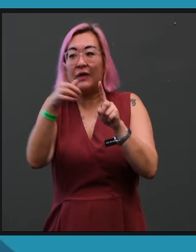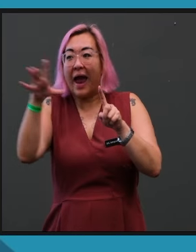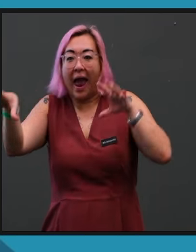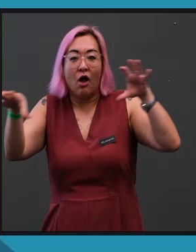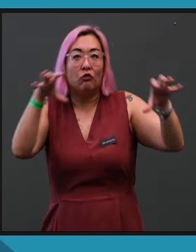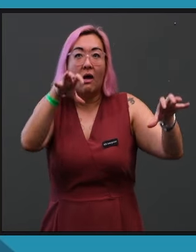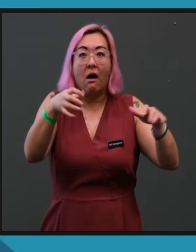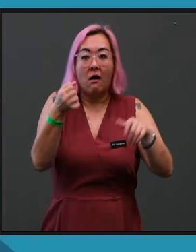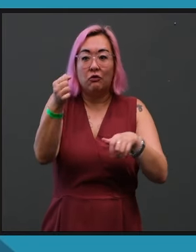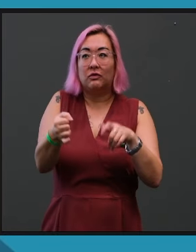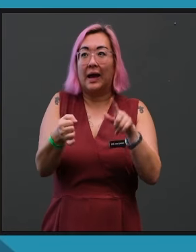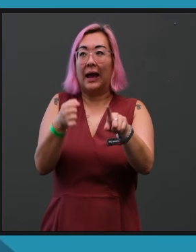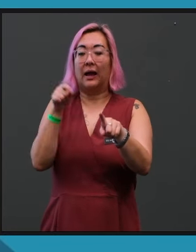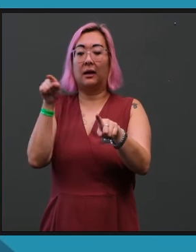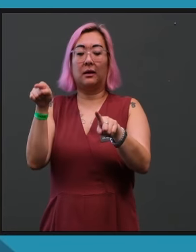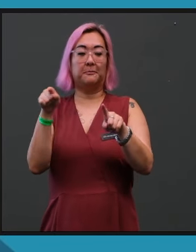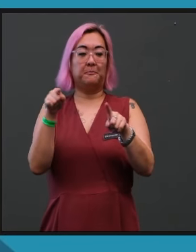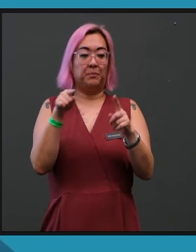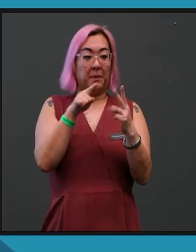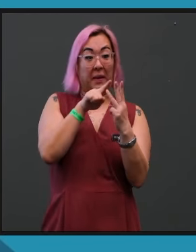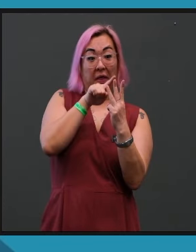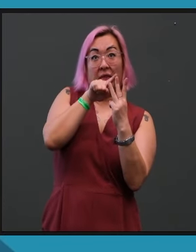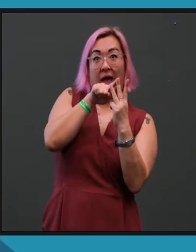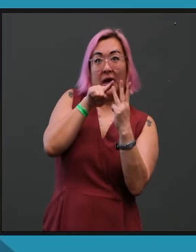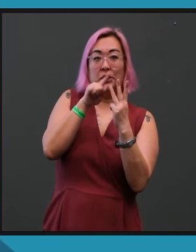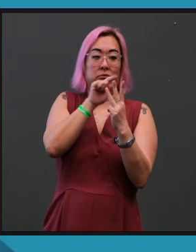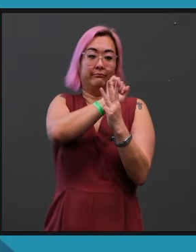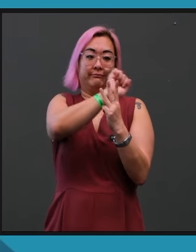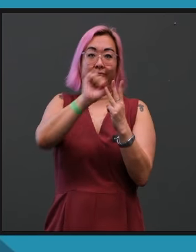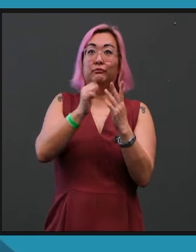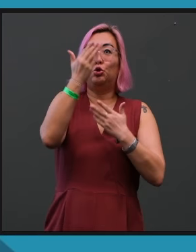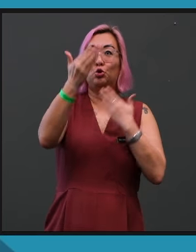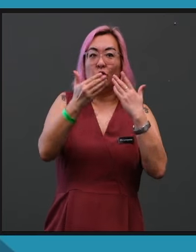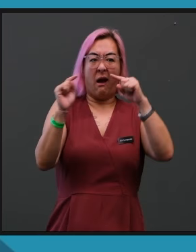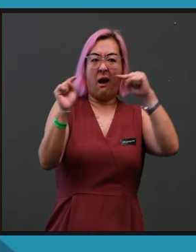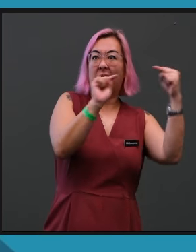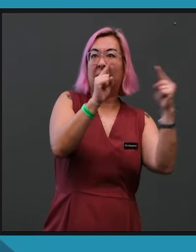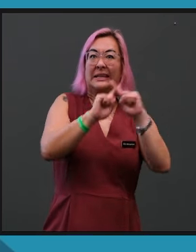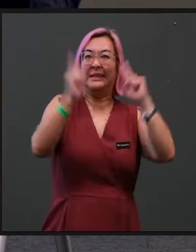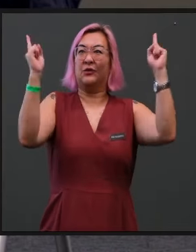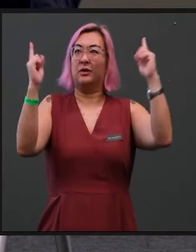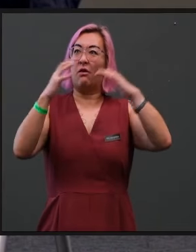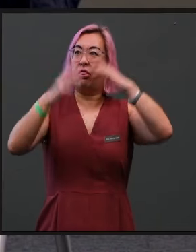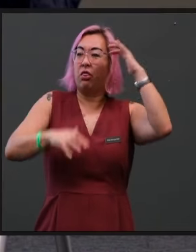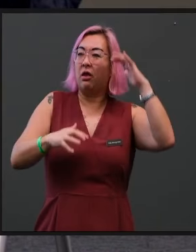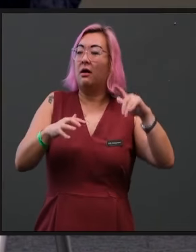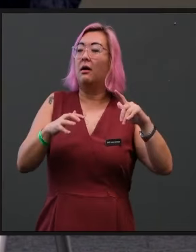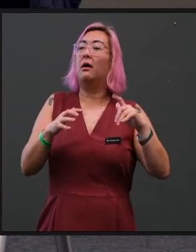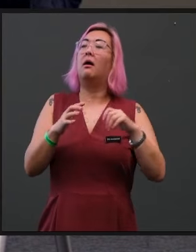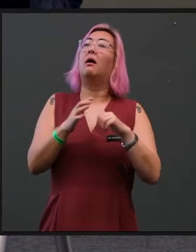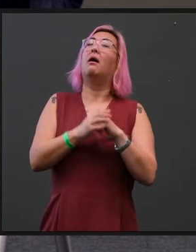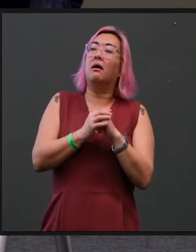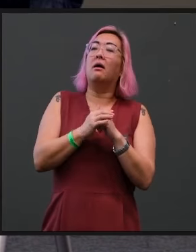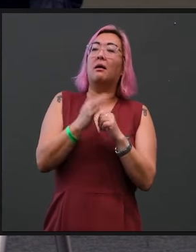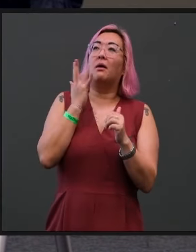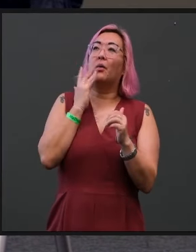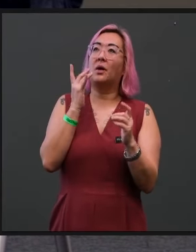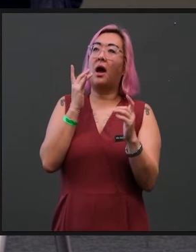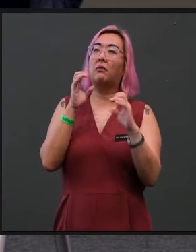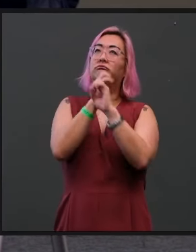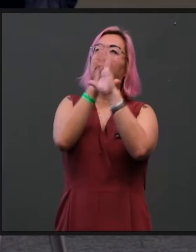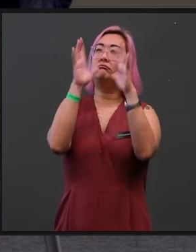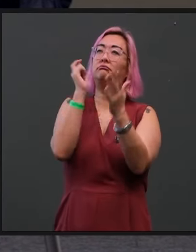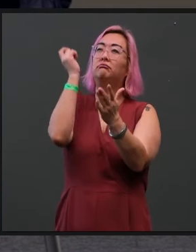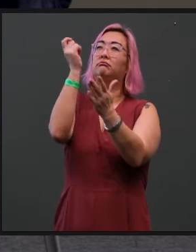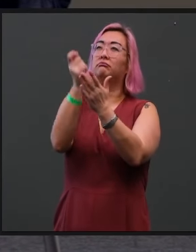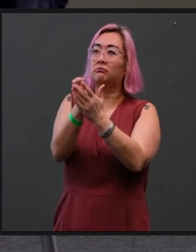events contradicts in some ways the events of the other characters. And so when I pitched that, it kind of started to come into fruition.